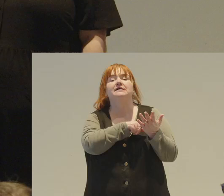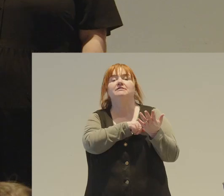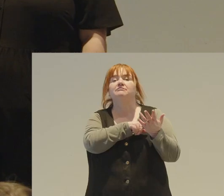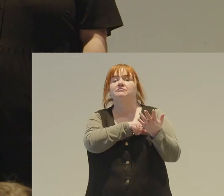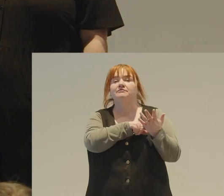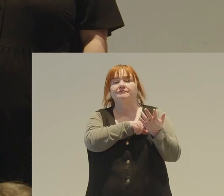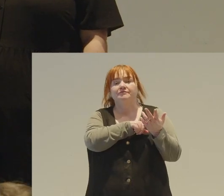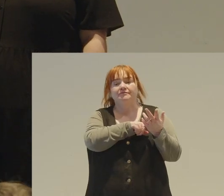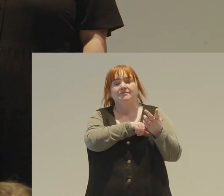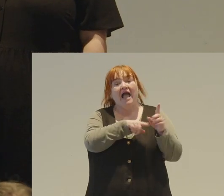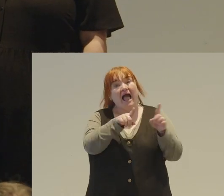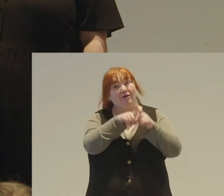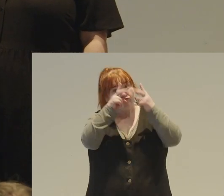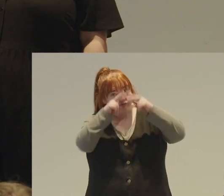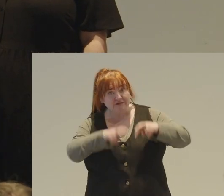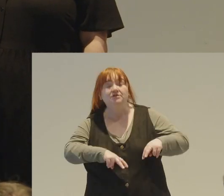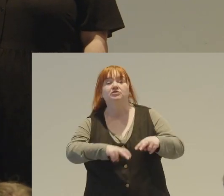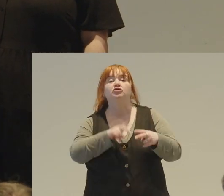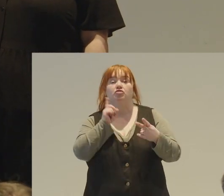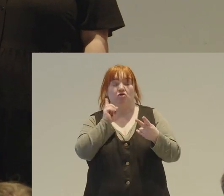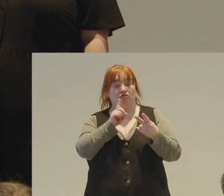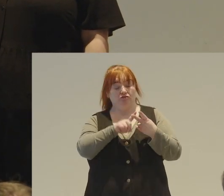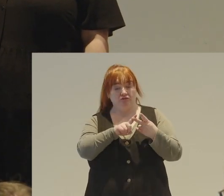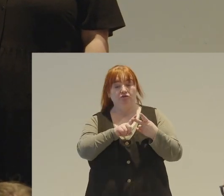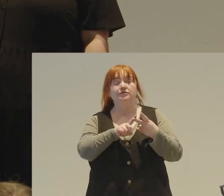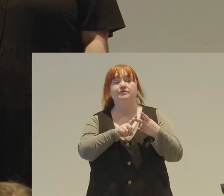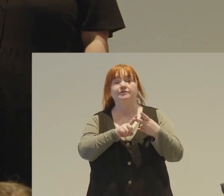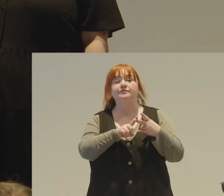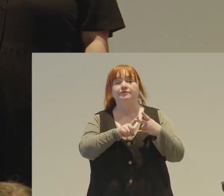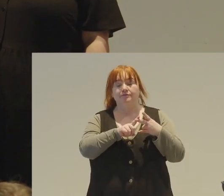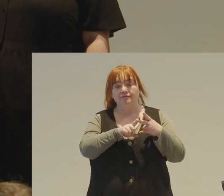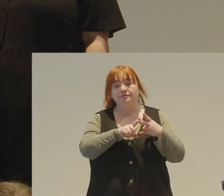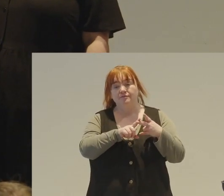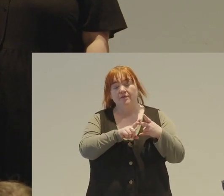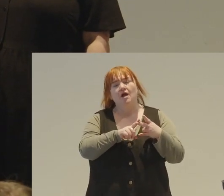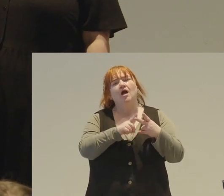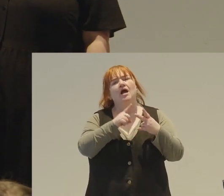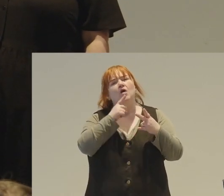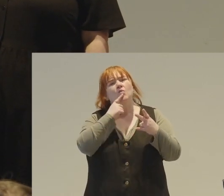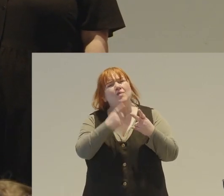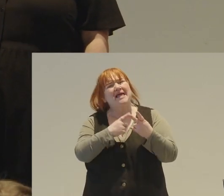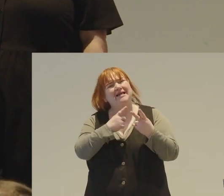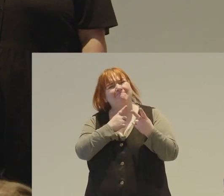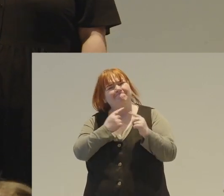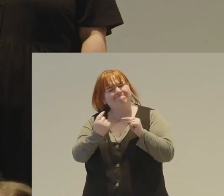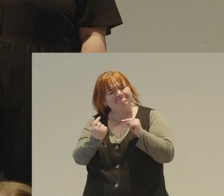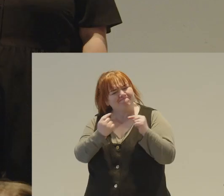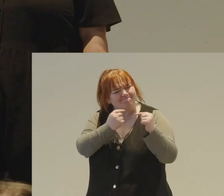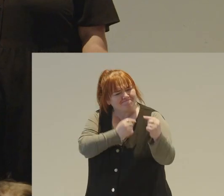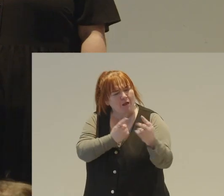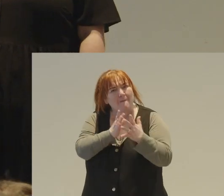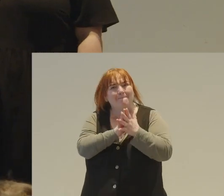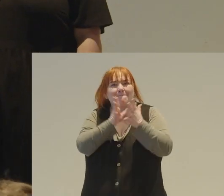that I'm researching on big issues like discrimination,